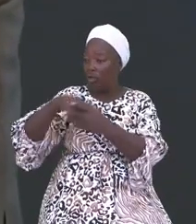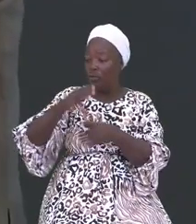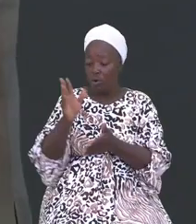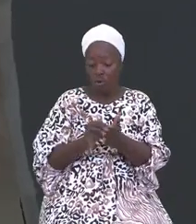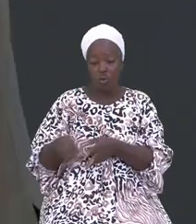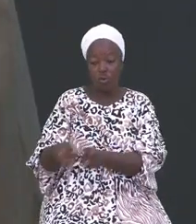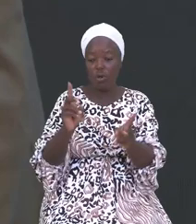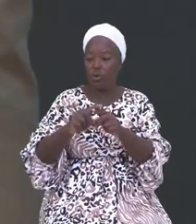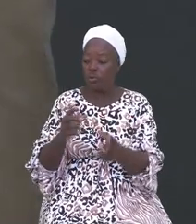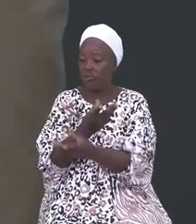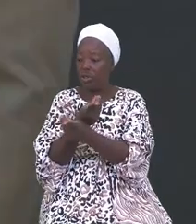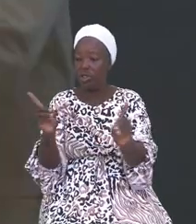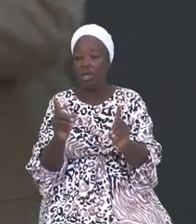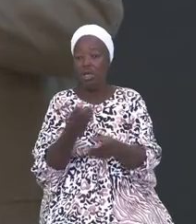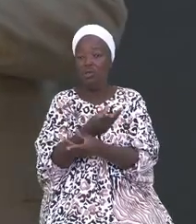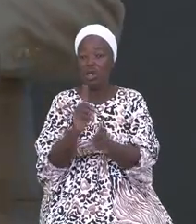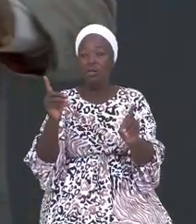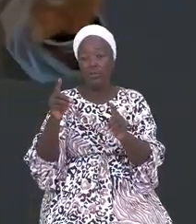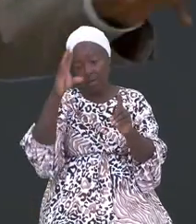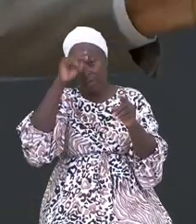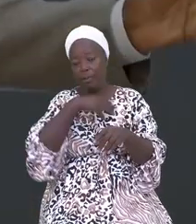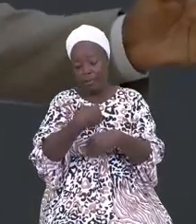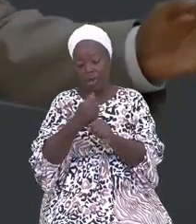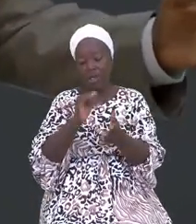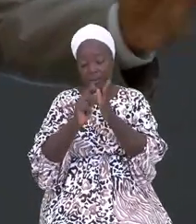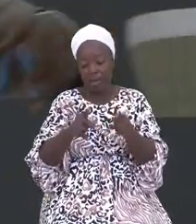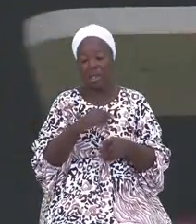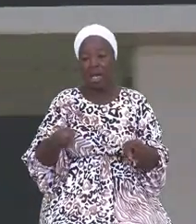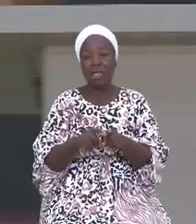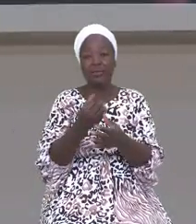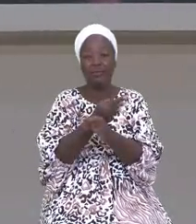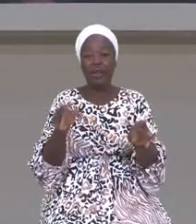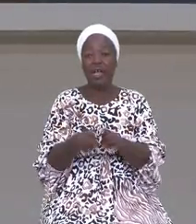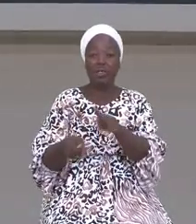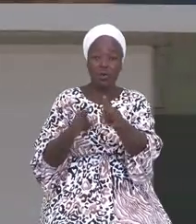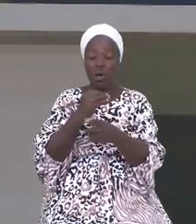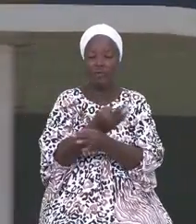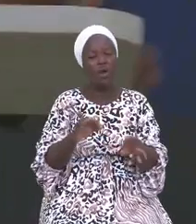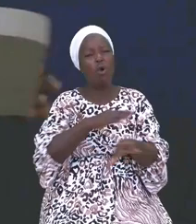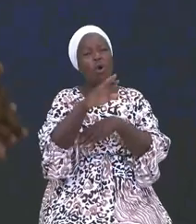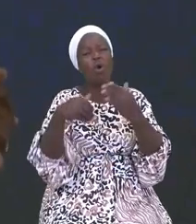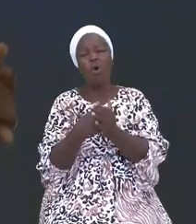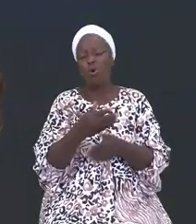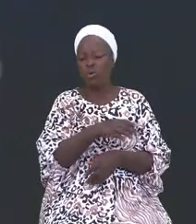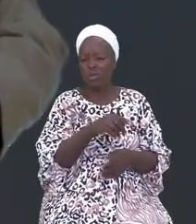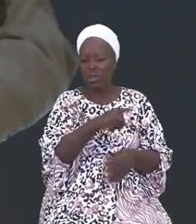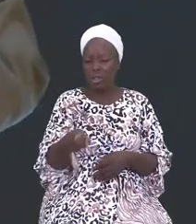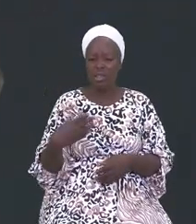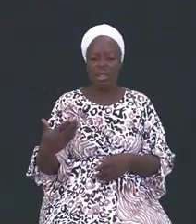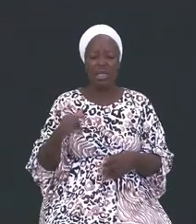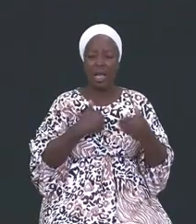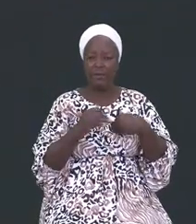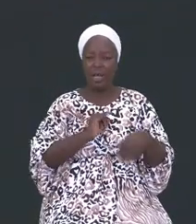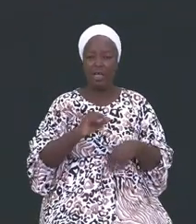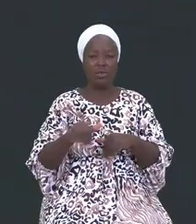him as free as you are free? All these things have I done from my youth.